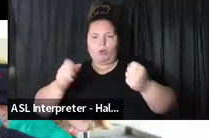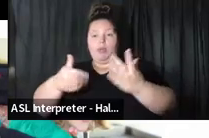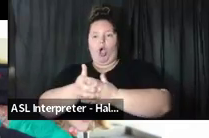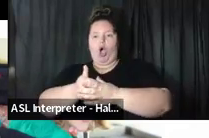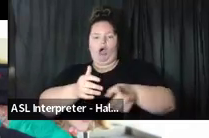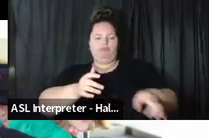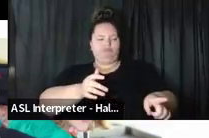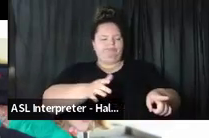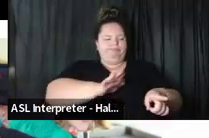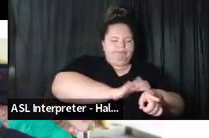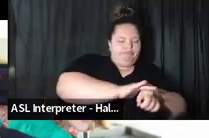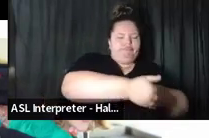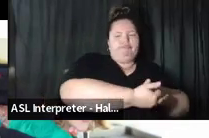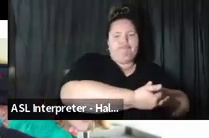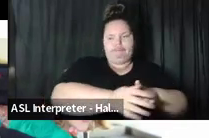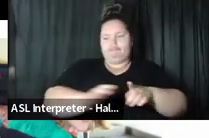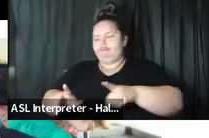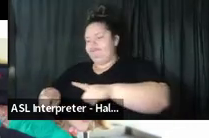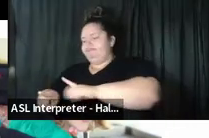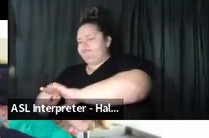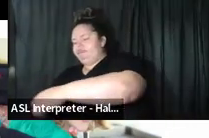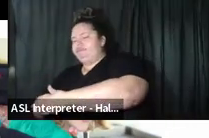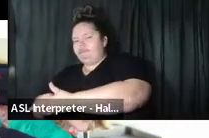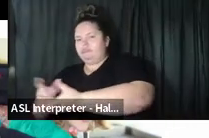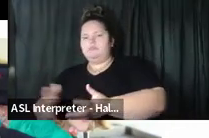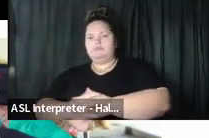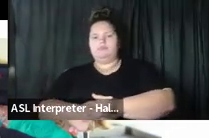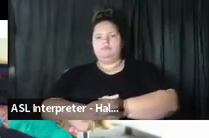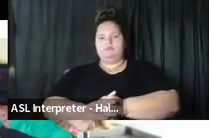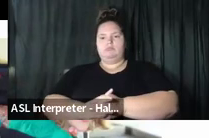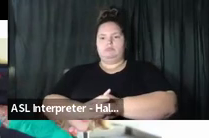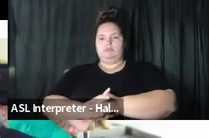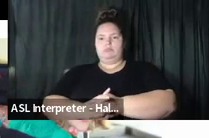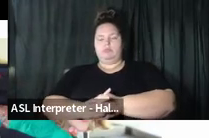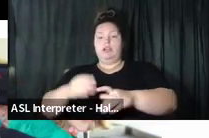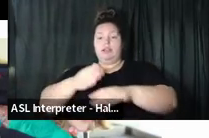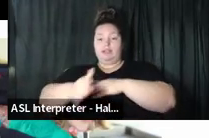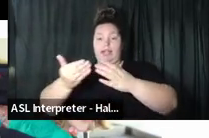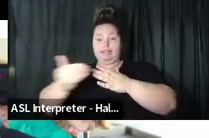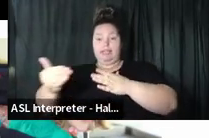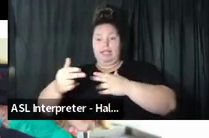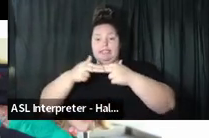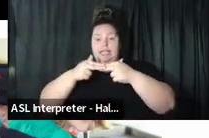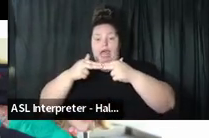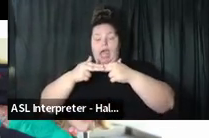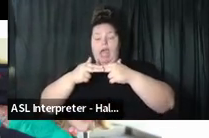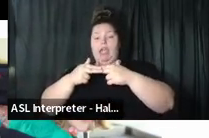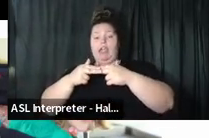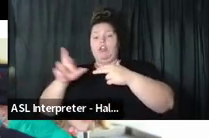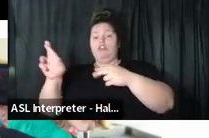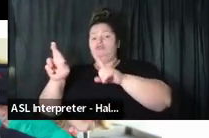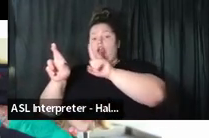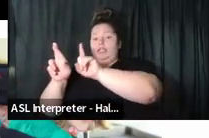something that is suggested. The next thing on the slide going from right to left is